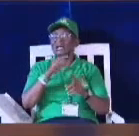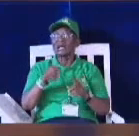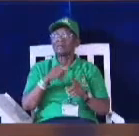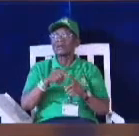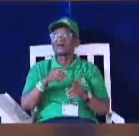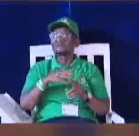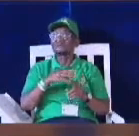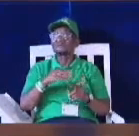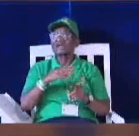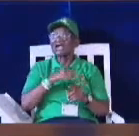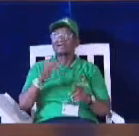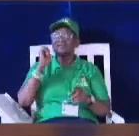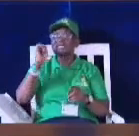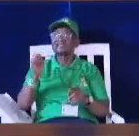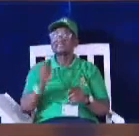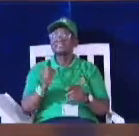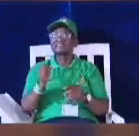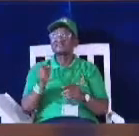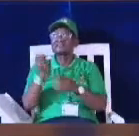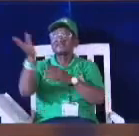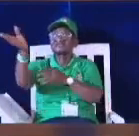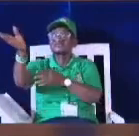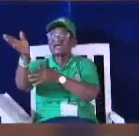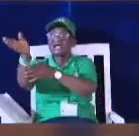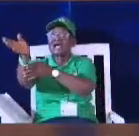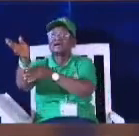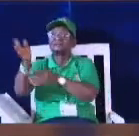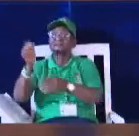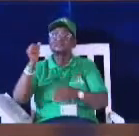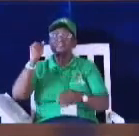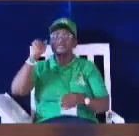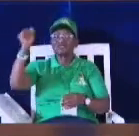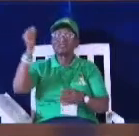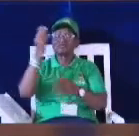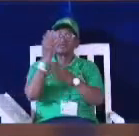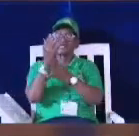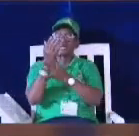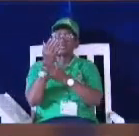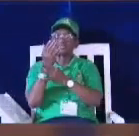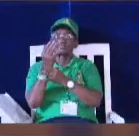And he stretched out his hand, bare hand.